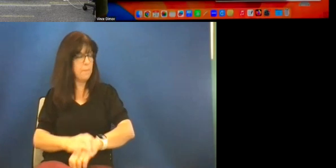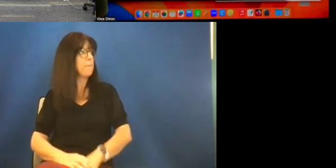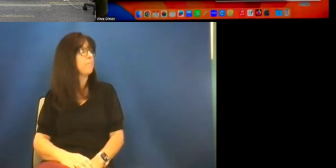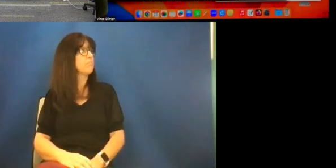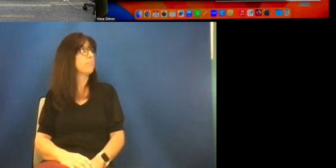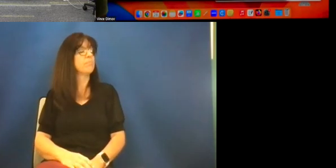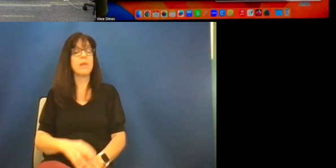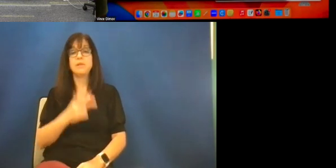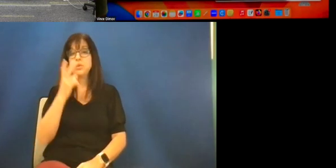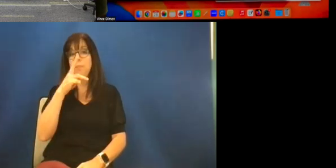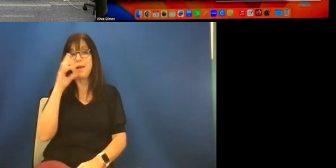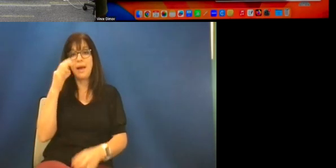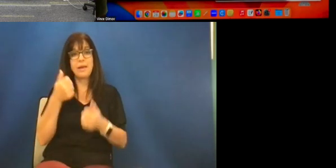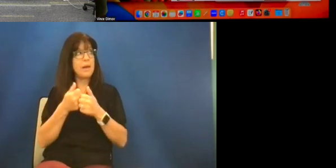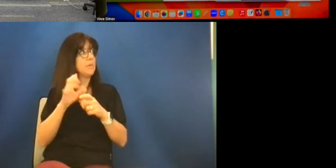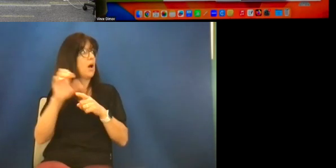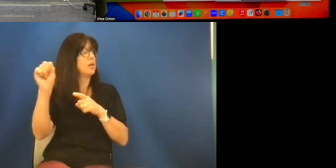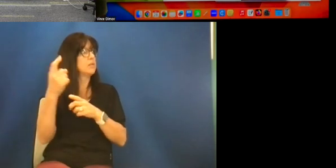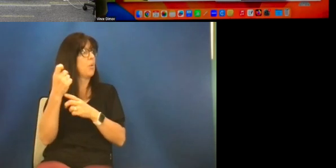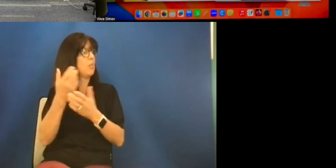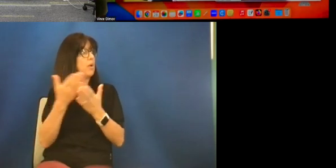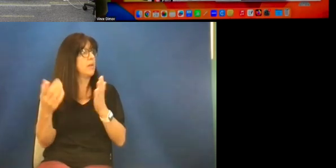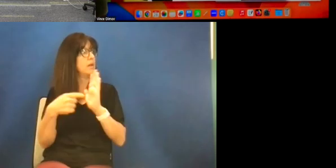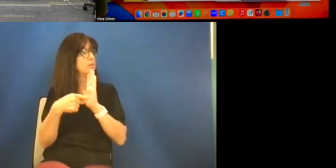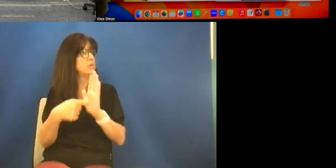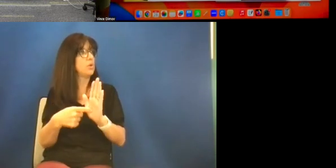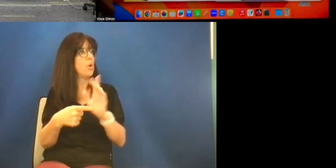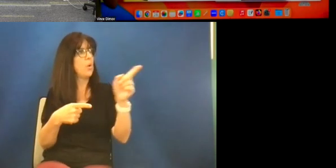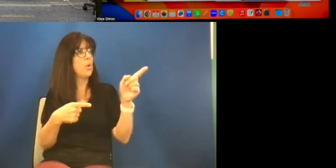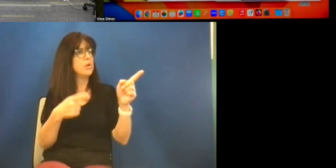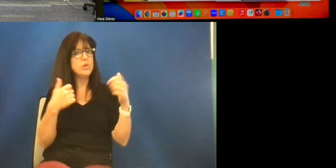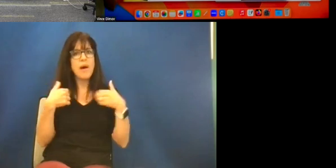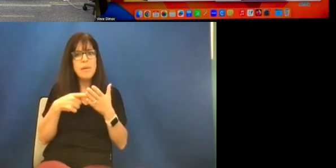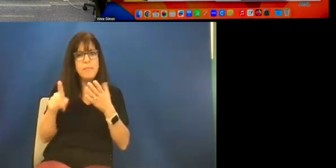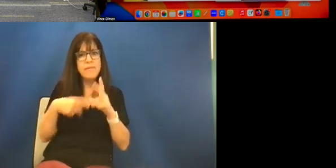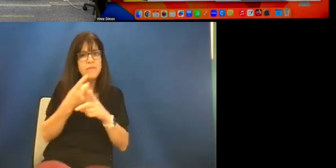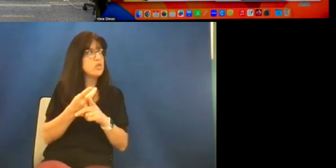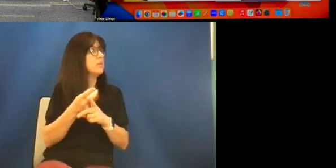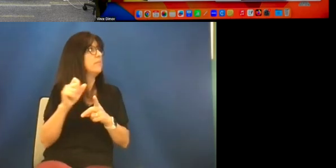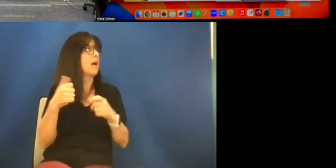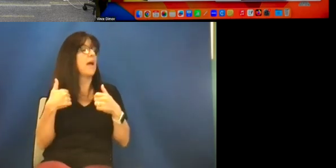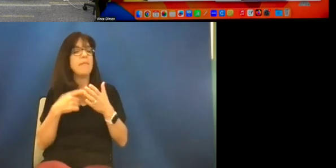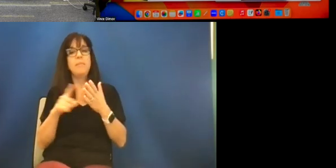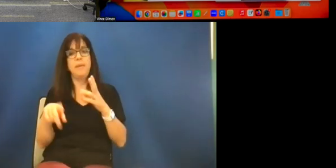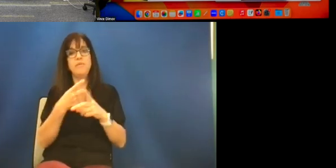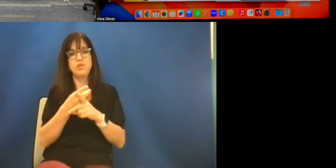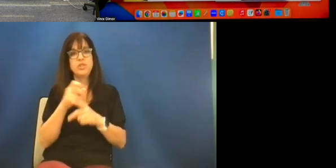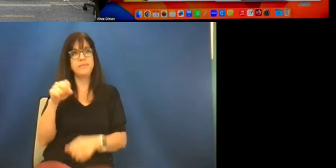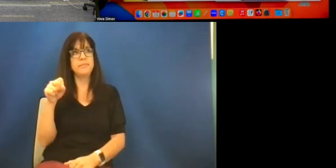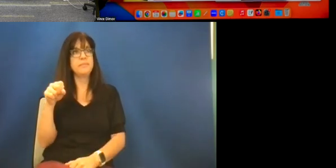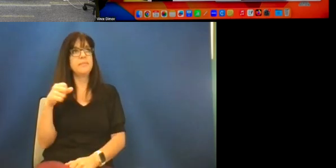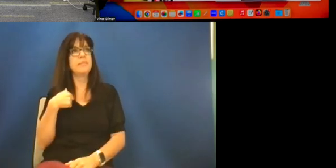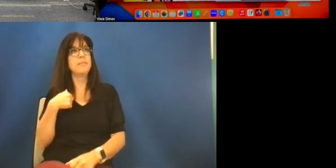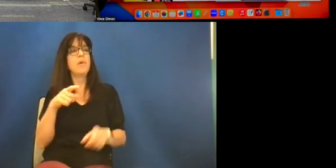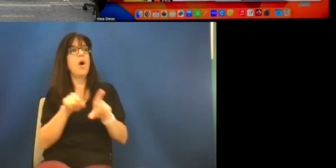Pink Cat Games is awesome. I think there's one more thing I was going to show you. Do you have a paid version that you use? I do have the paid one. Yeah. And